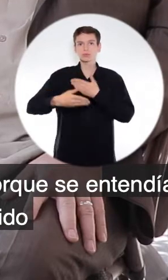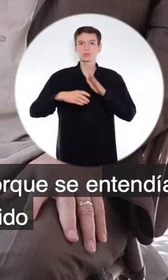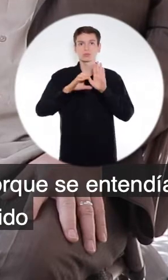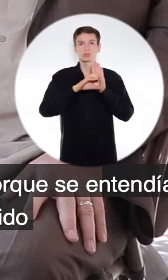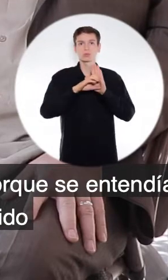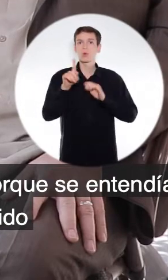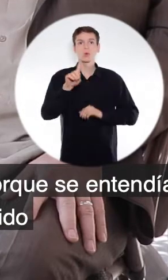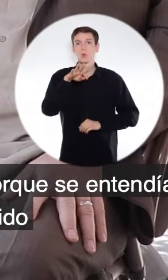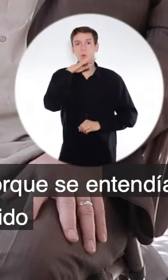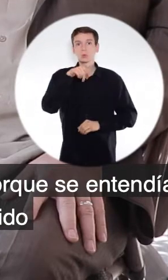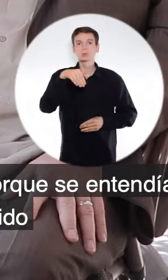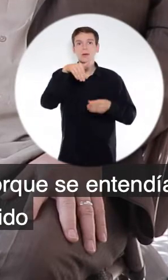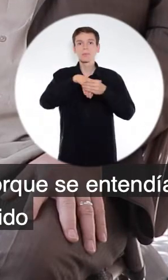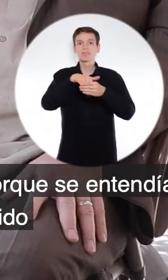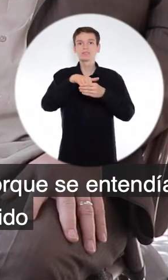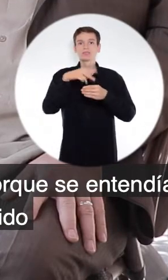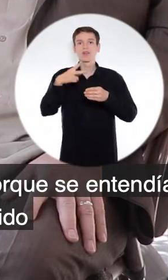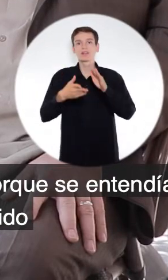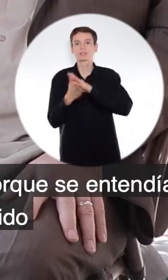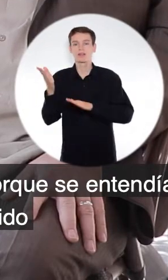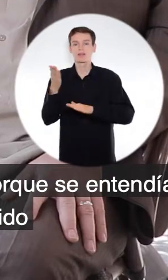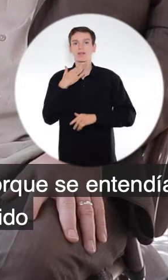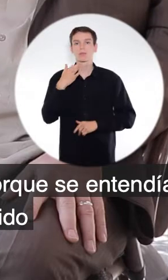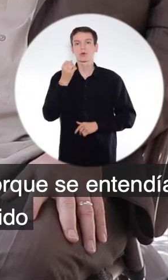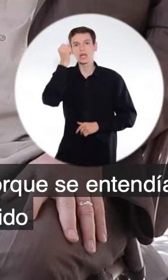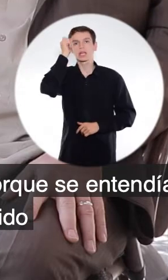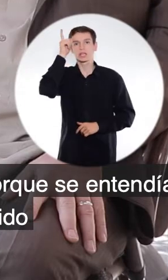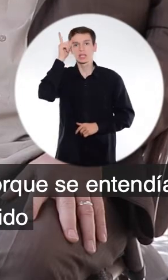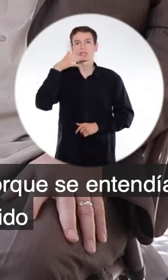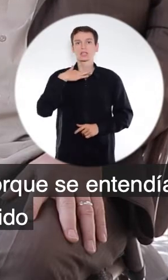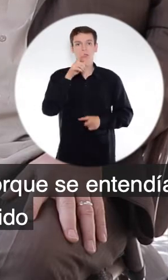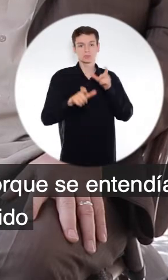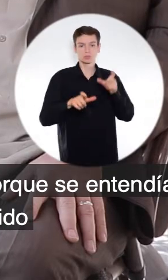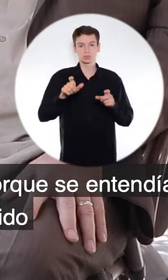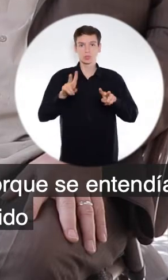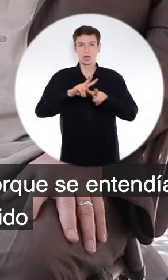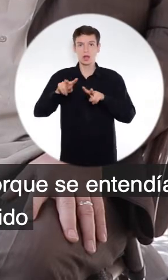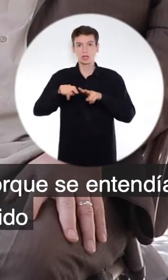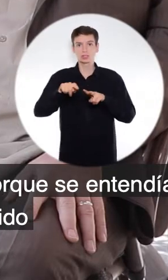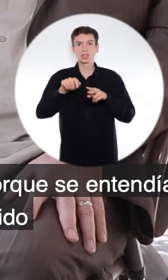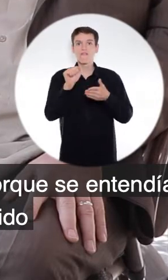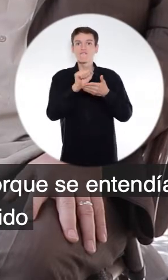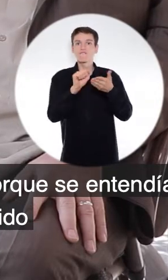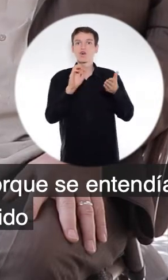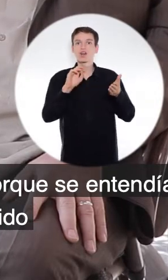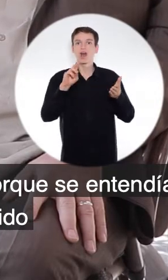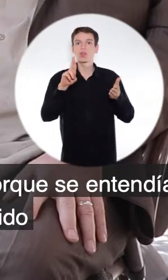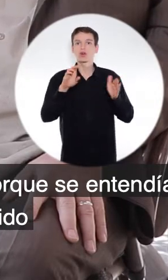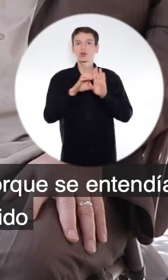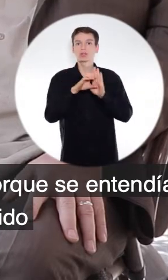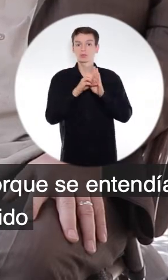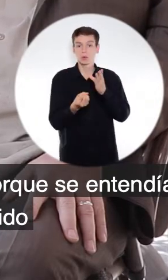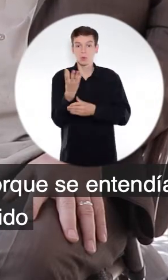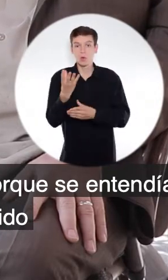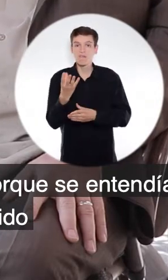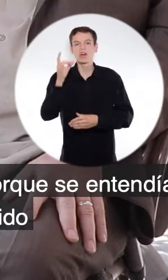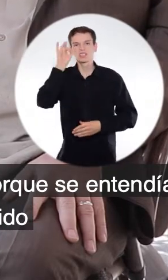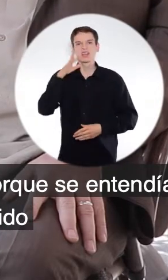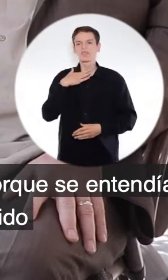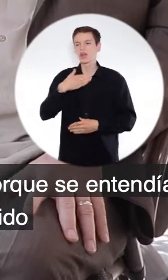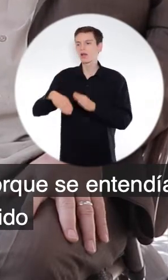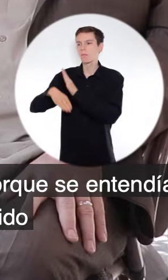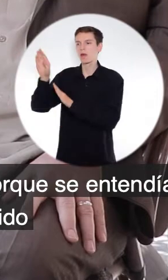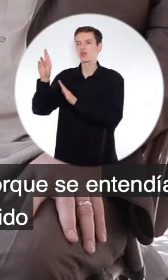because it was already understood that the people drafting the constitution were popularly